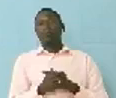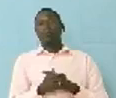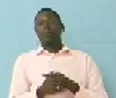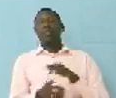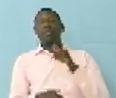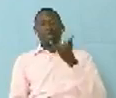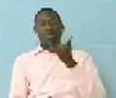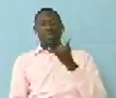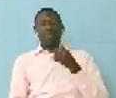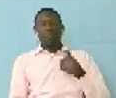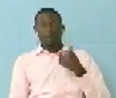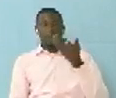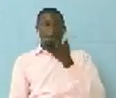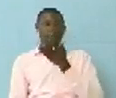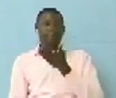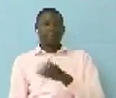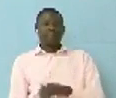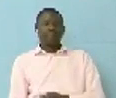Yes, I was present.